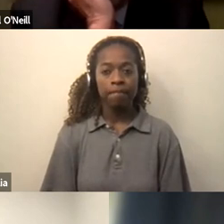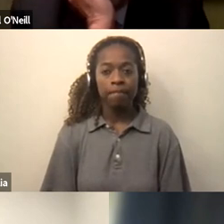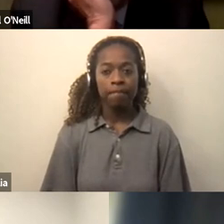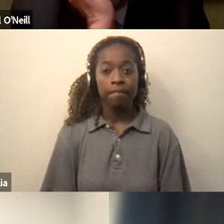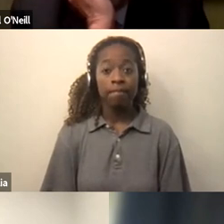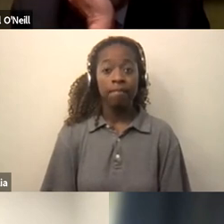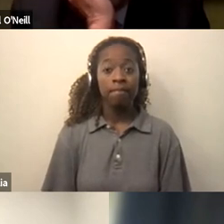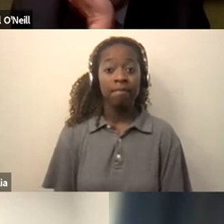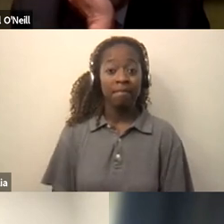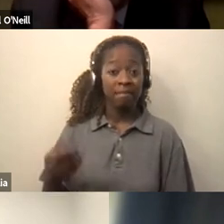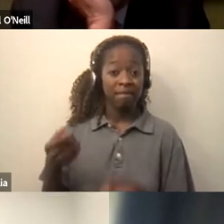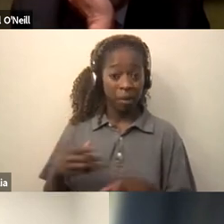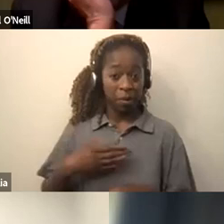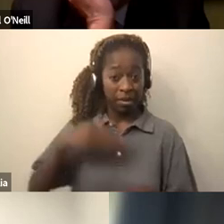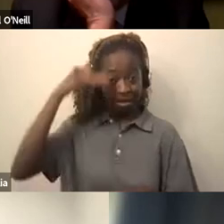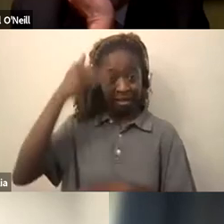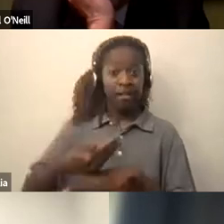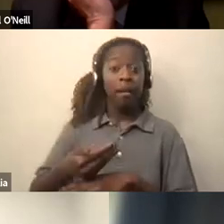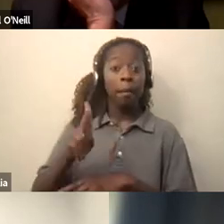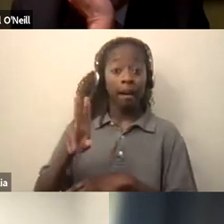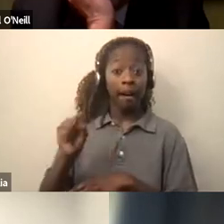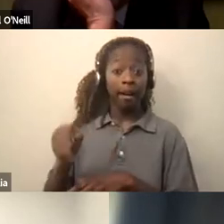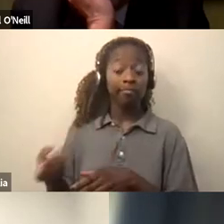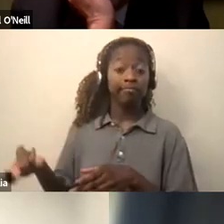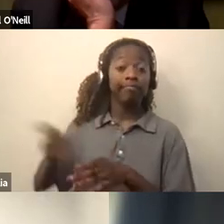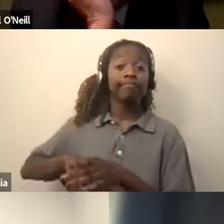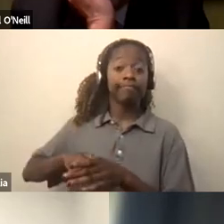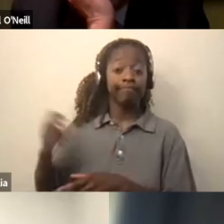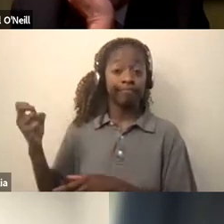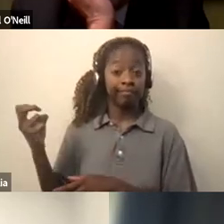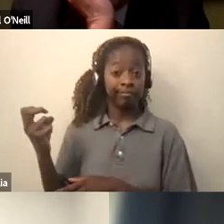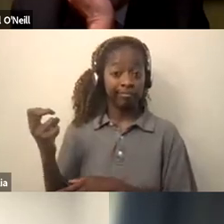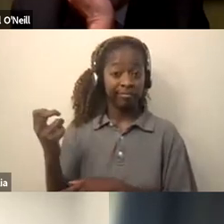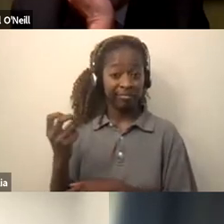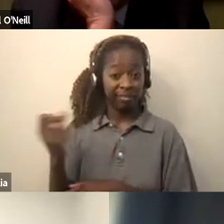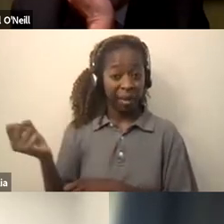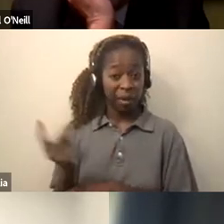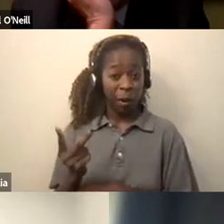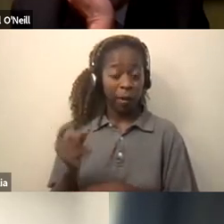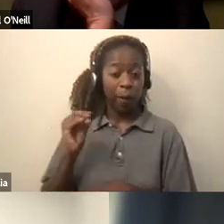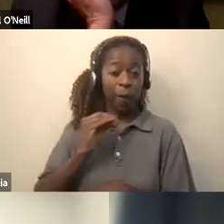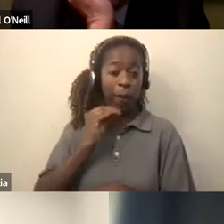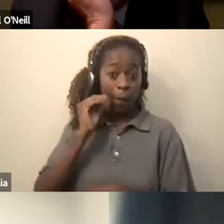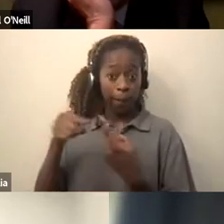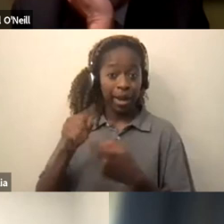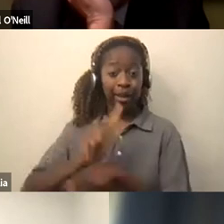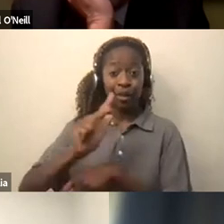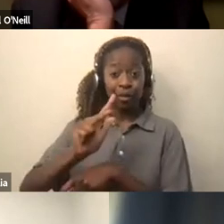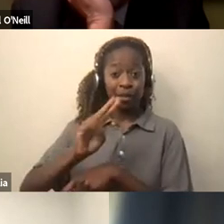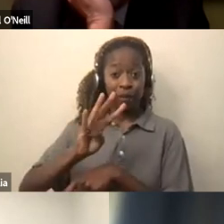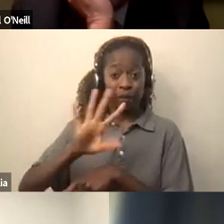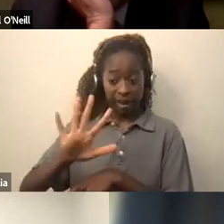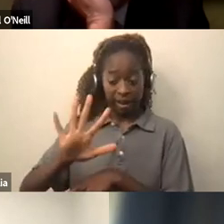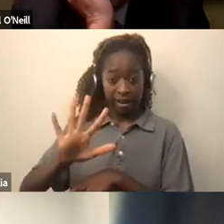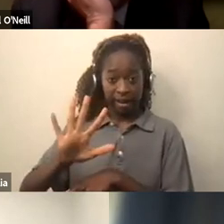my son got on the bus coming back home at 3 45 pm did not get home